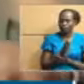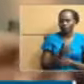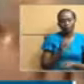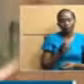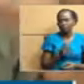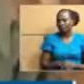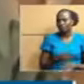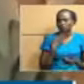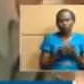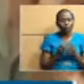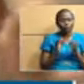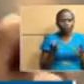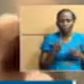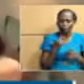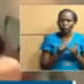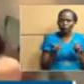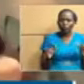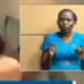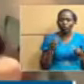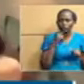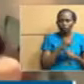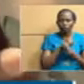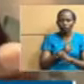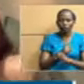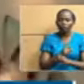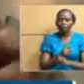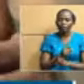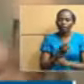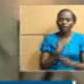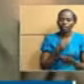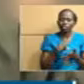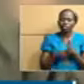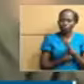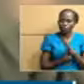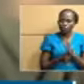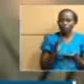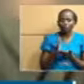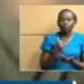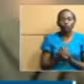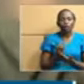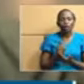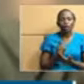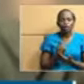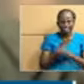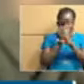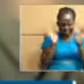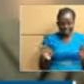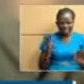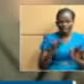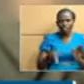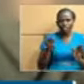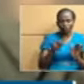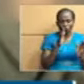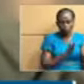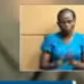that the implementation of social protection is questionable because there is a roadmap, a clear national roadmap